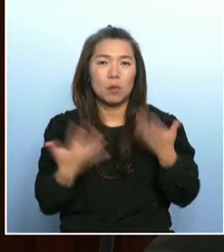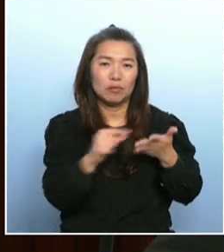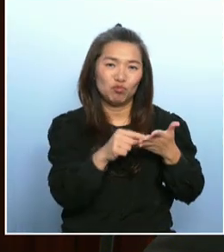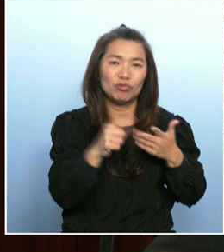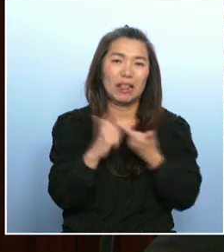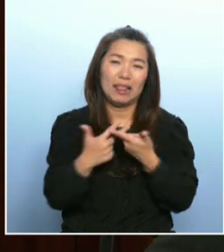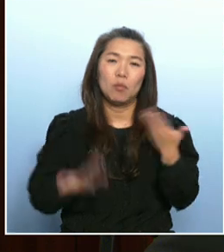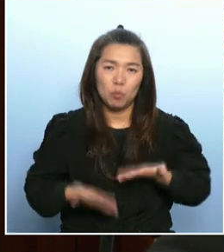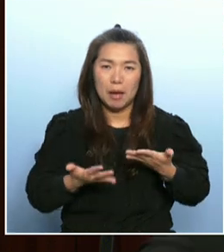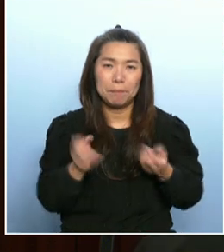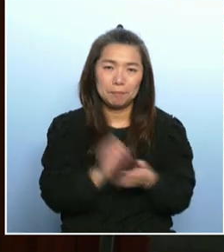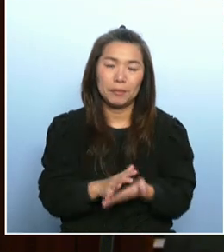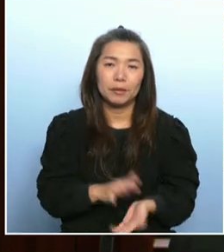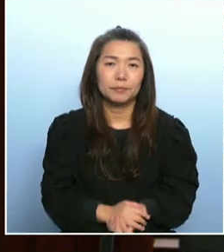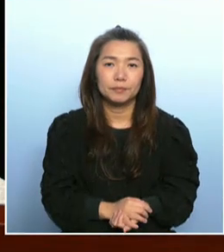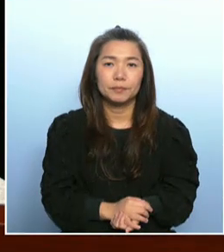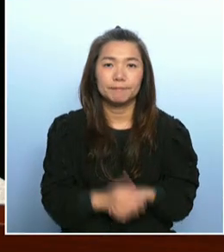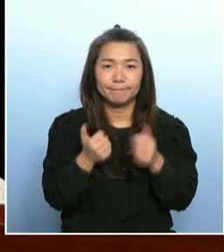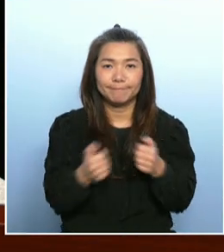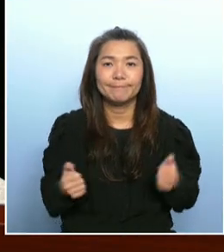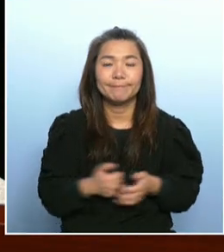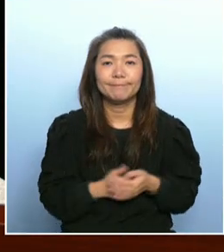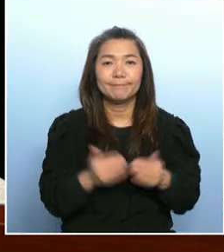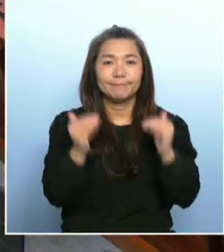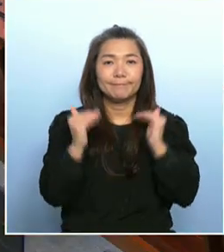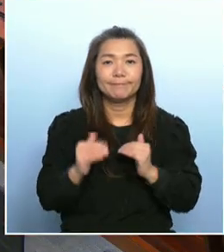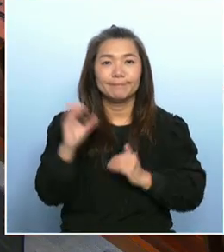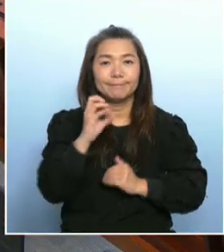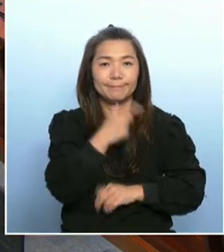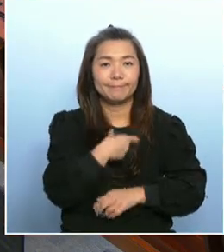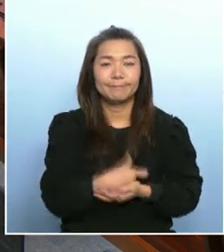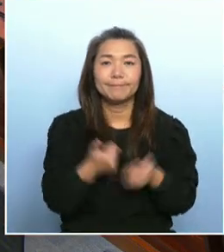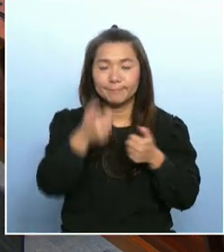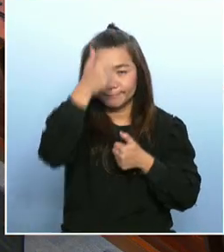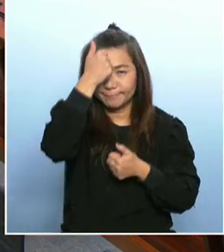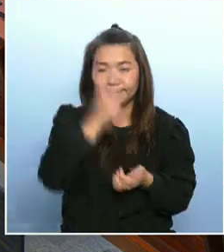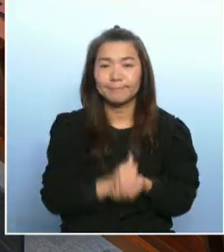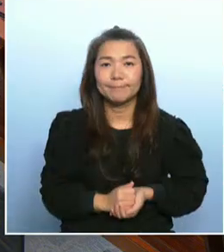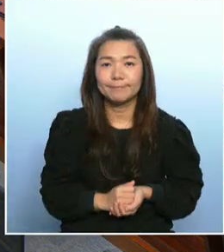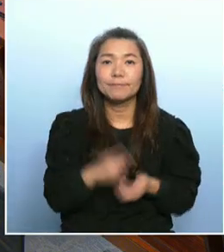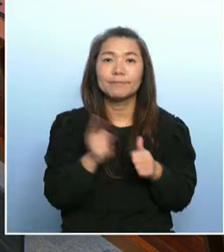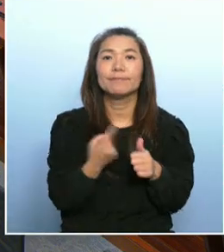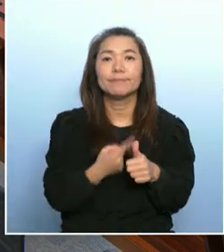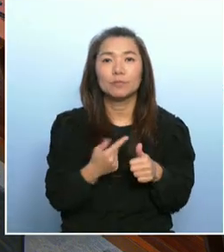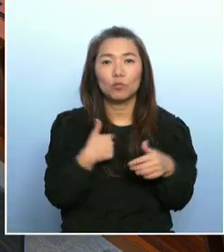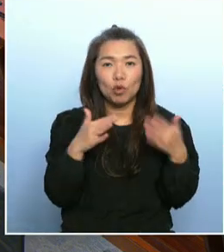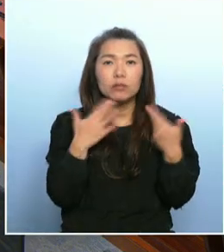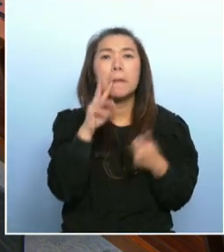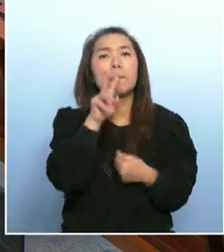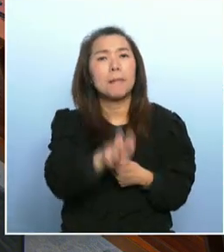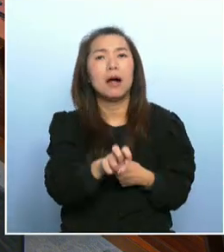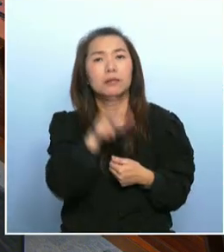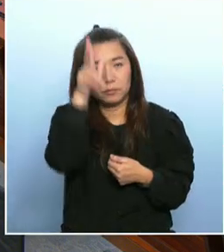because a conflict may arise as a result of these issues. Next, Ms. Chen Hua-Yan. Thank